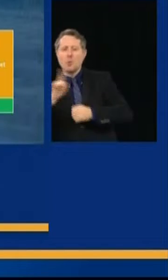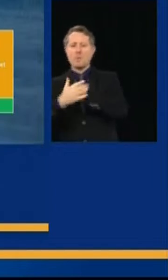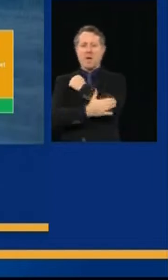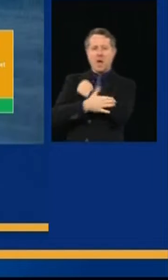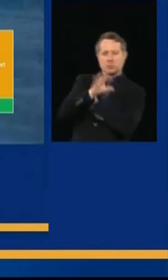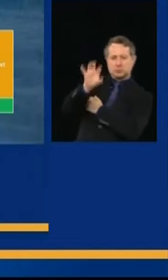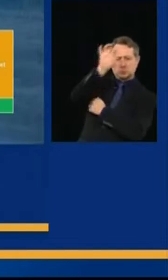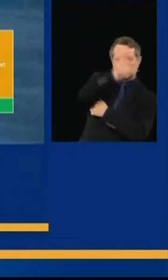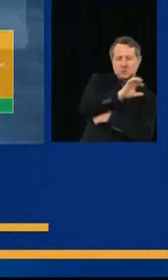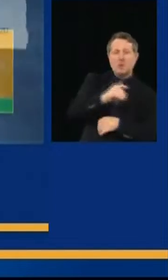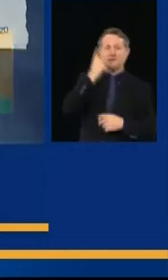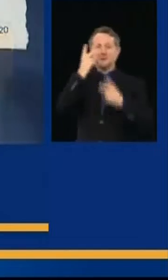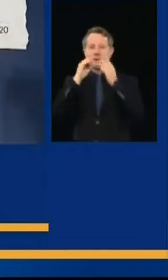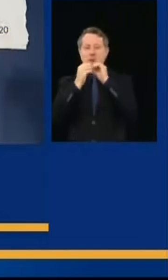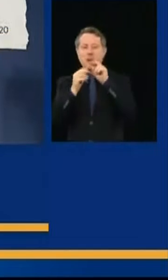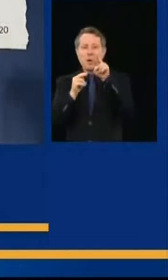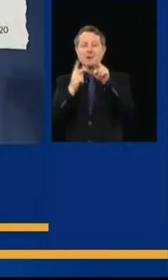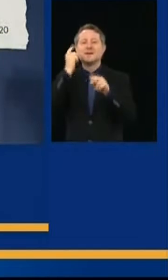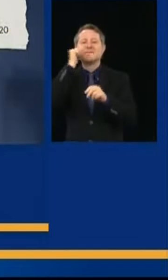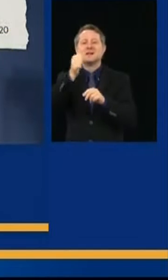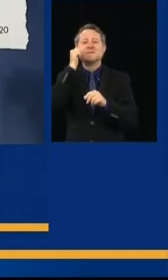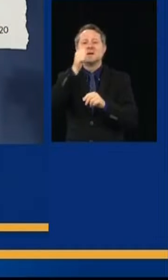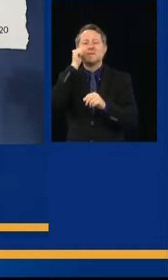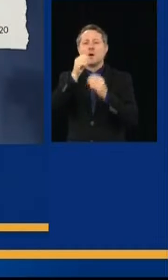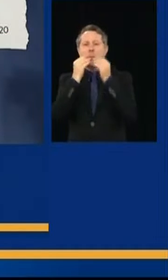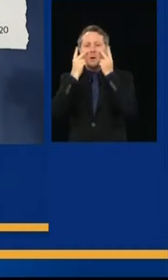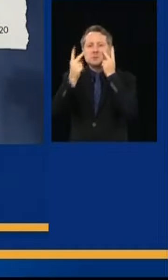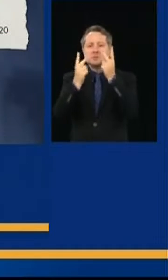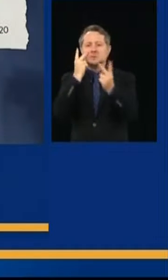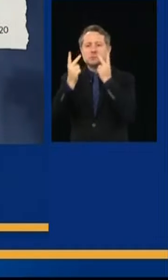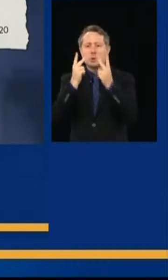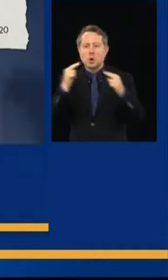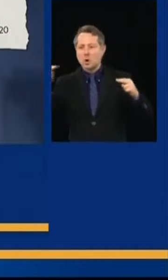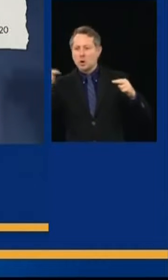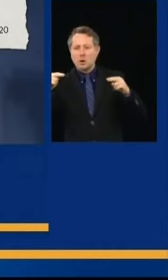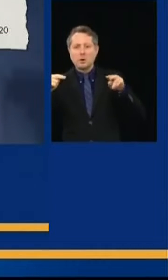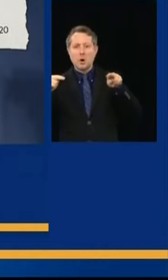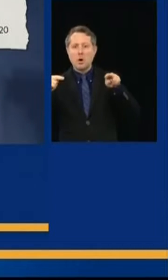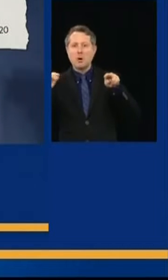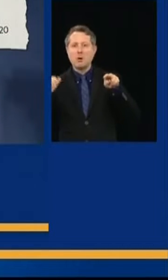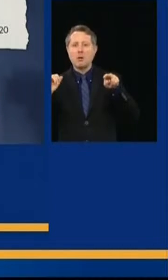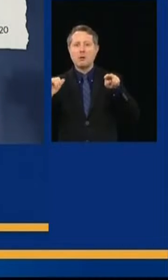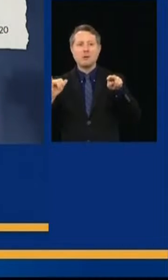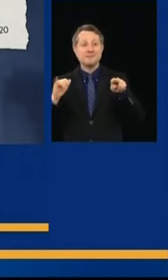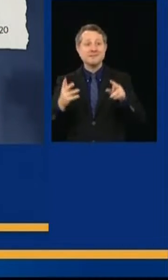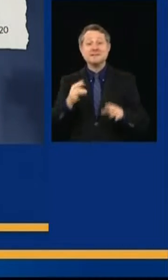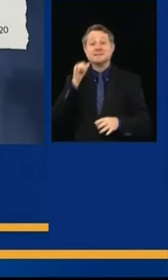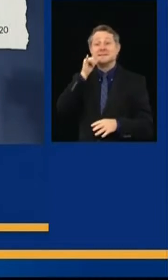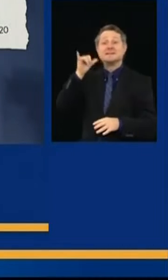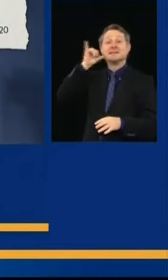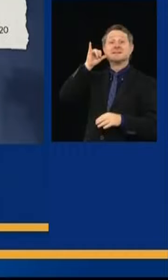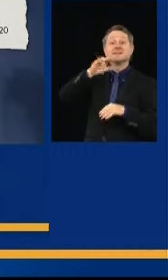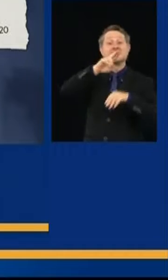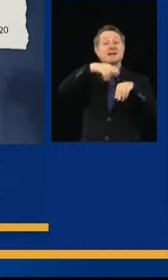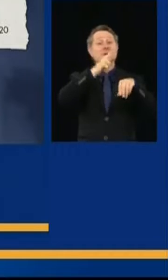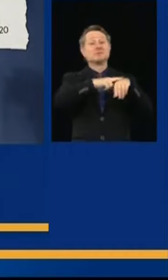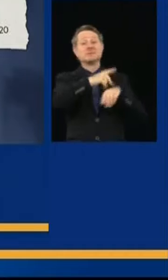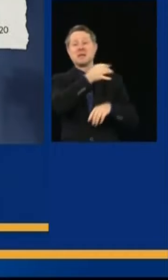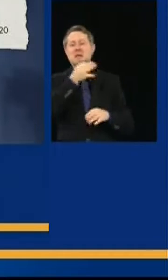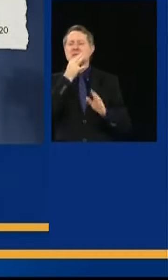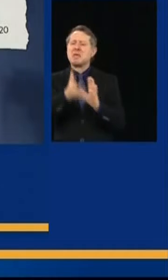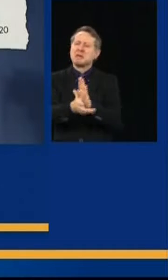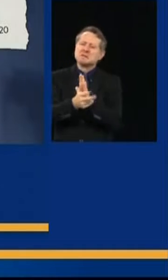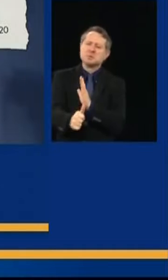basis. And you'll know what we're doing. We heard testimony yesterday from the national experts, Dr. Fauci,